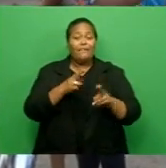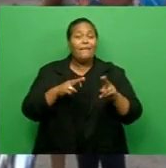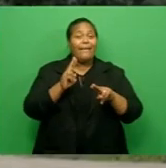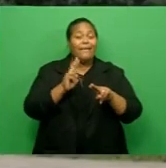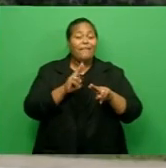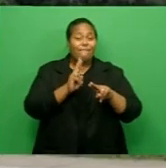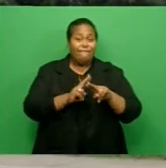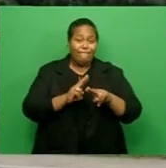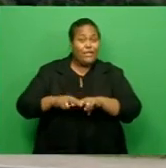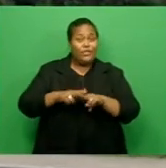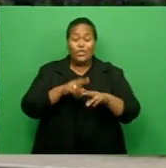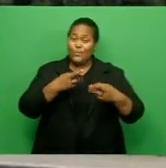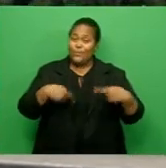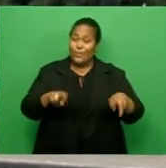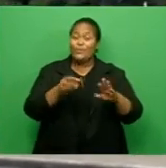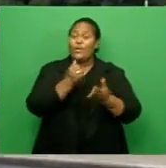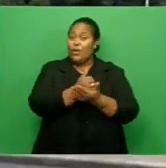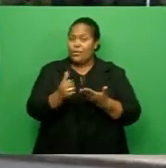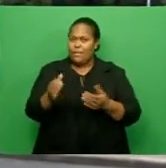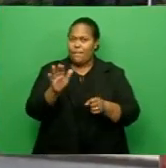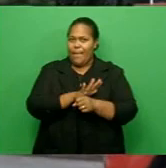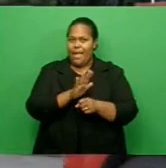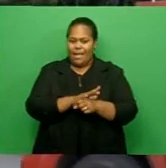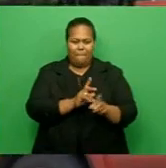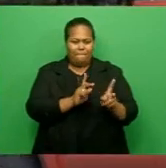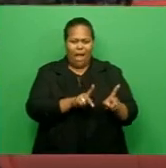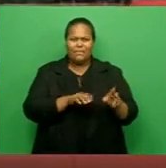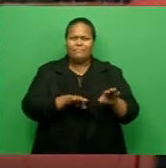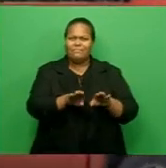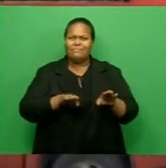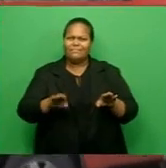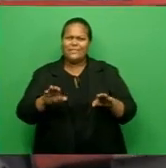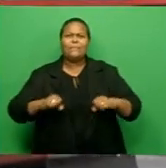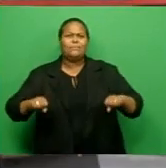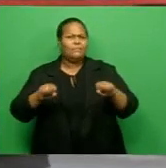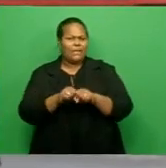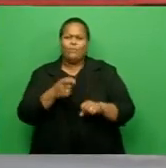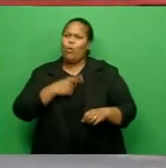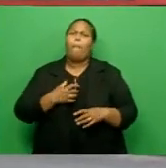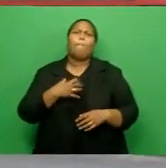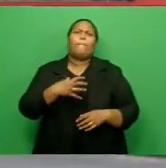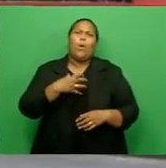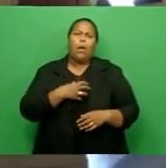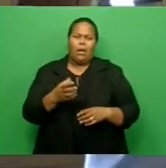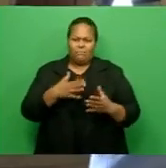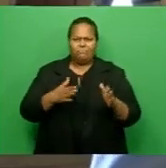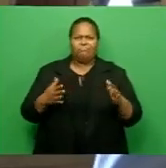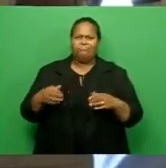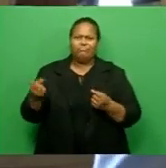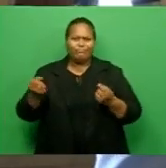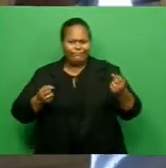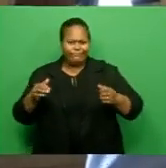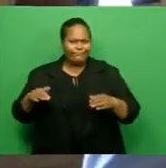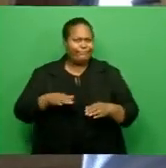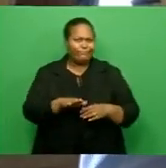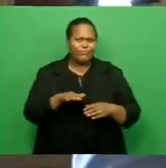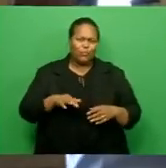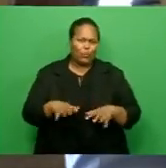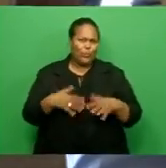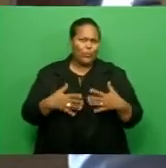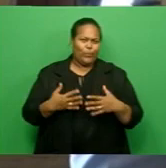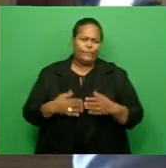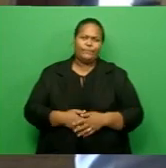Authority on creating parking spaces to cater for the increasing number of vehicles that use the Number Wallu port. We will be talking to